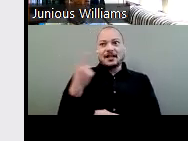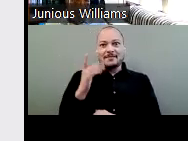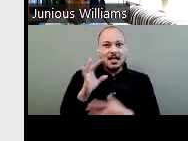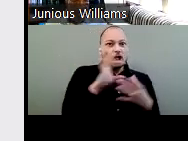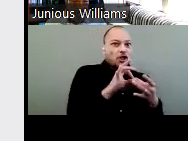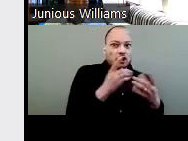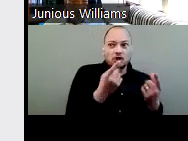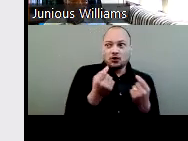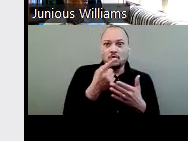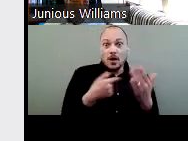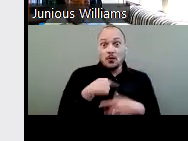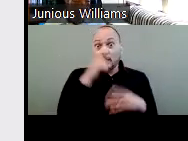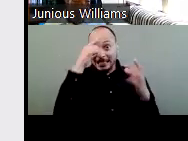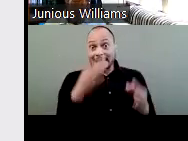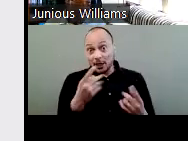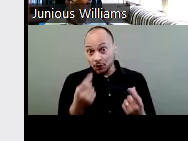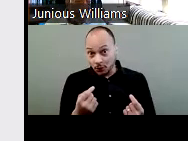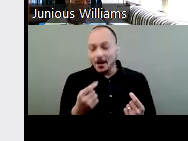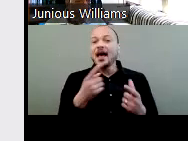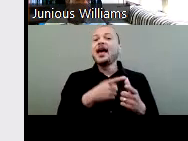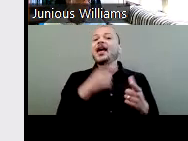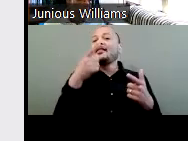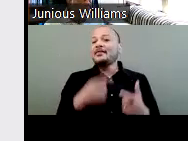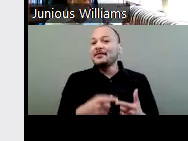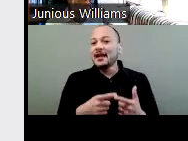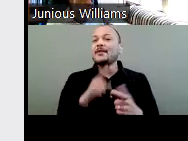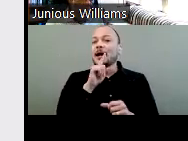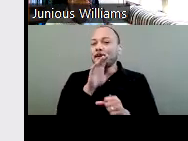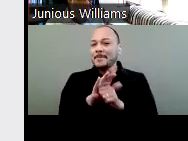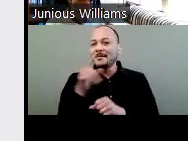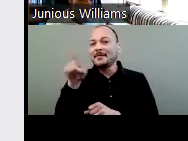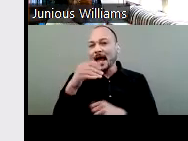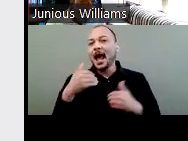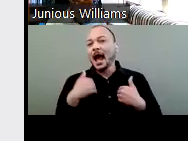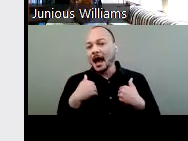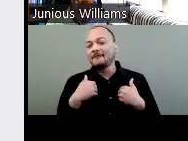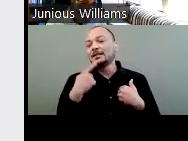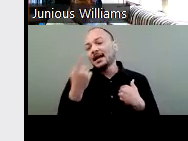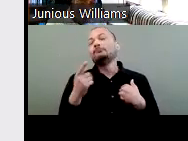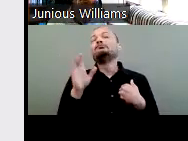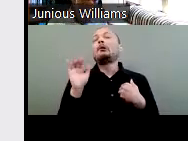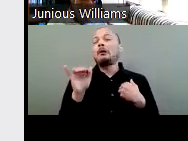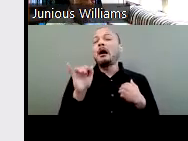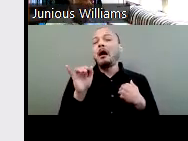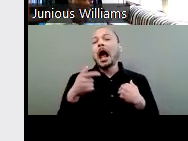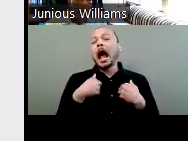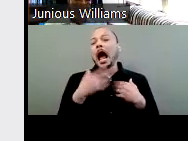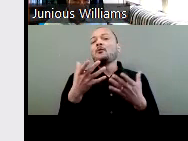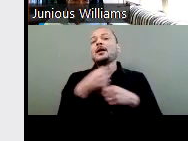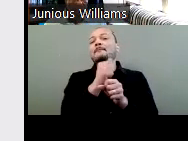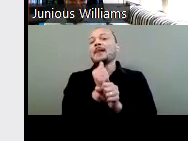we've decided to do, and then the concomitant commitment that they have to saying, I want to make what we came up